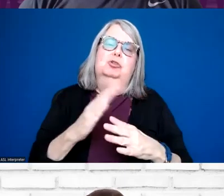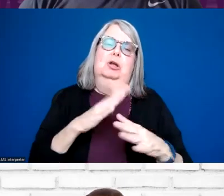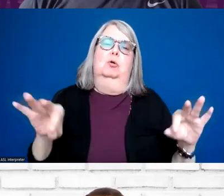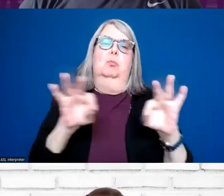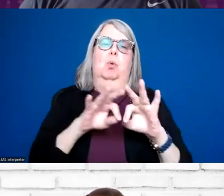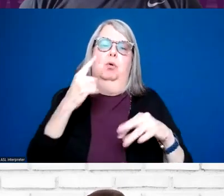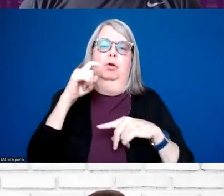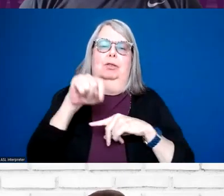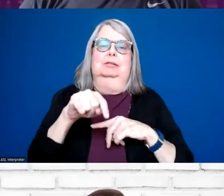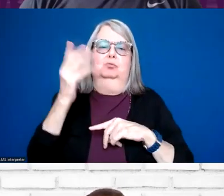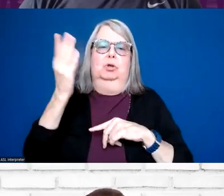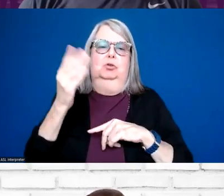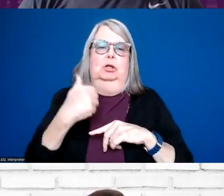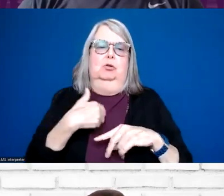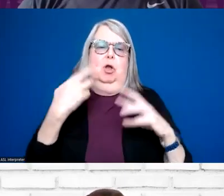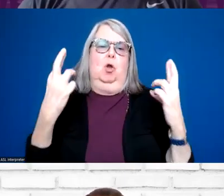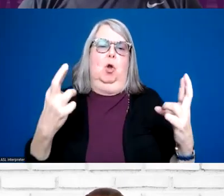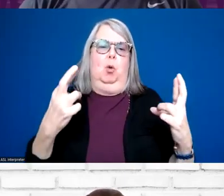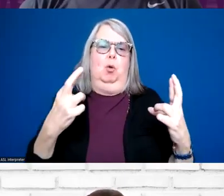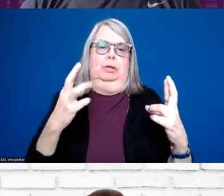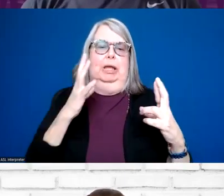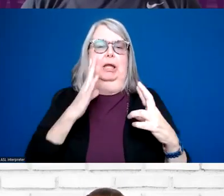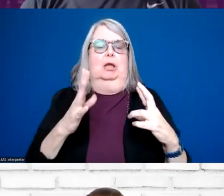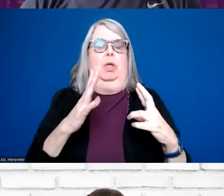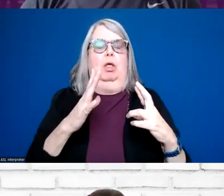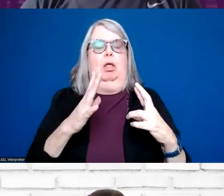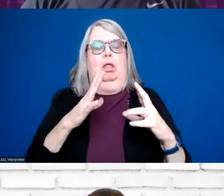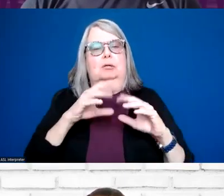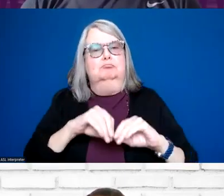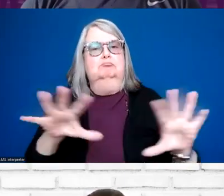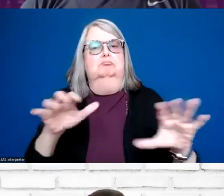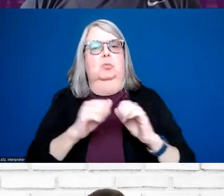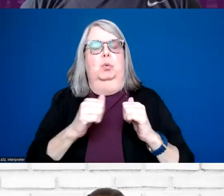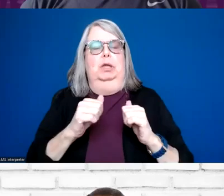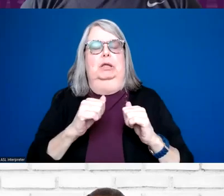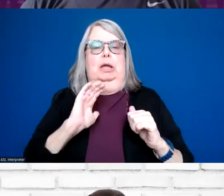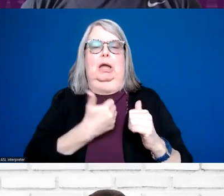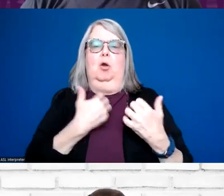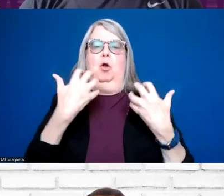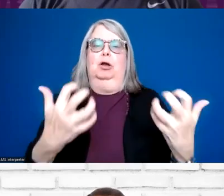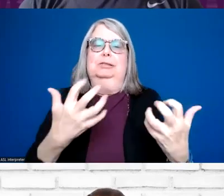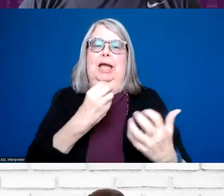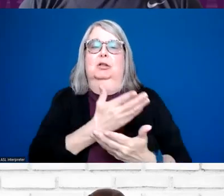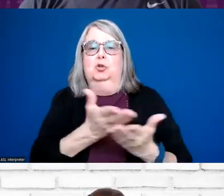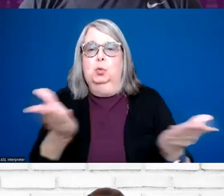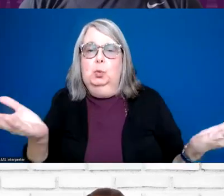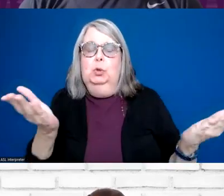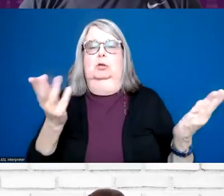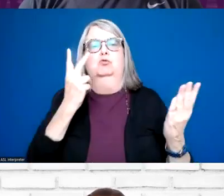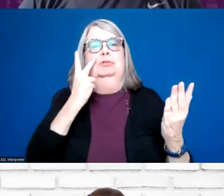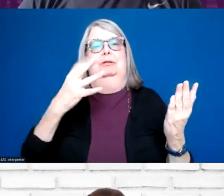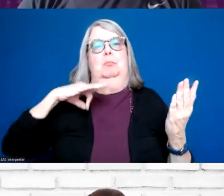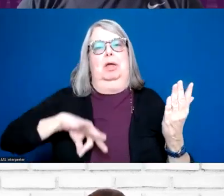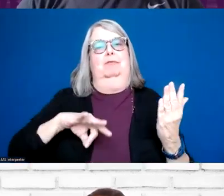presentation. And I hope that it really resonates with our respective audiences. It really resonates with you, and that you see the benefit in being able to